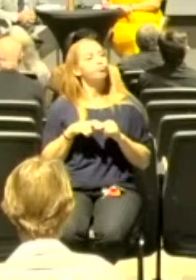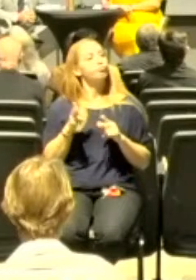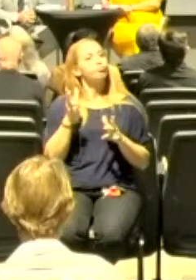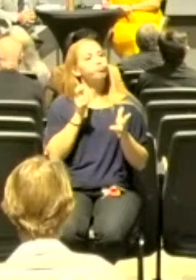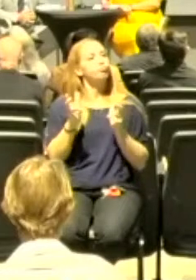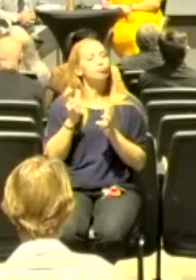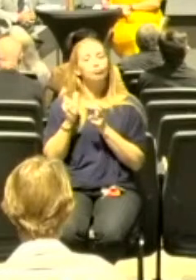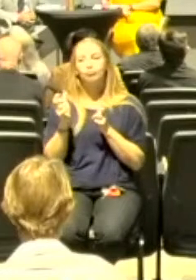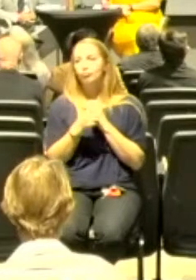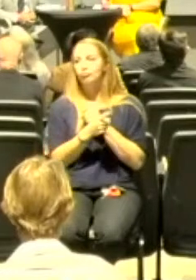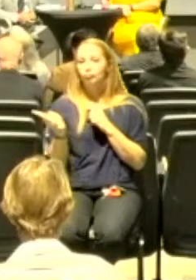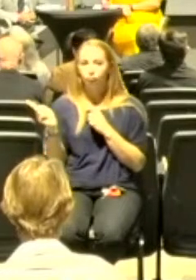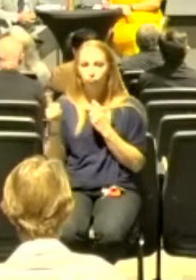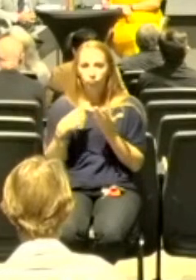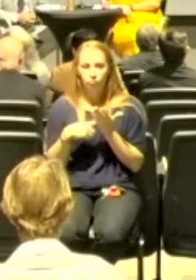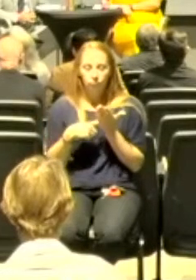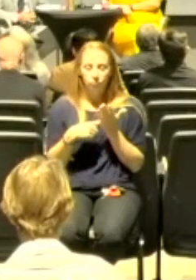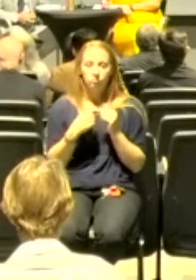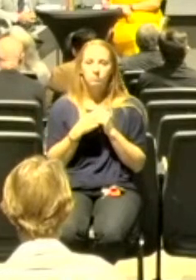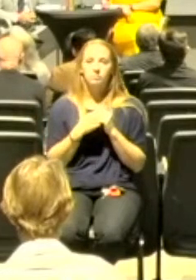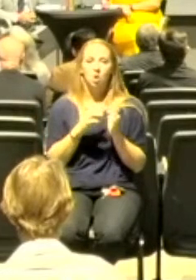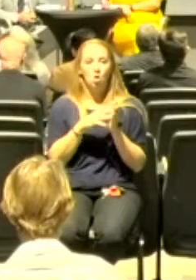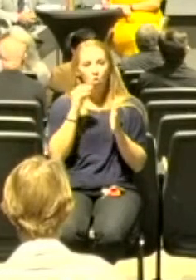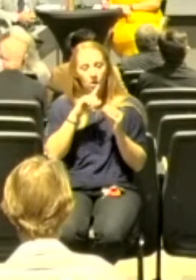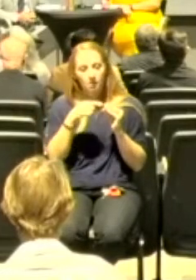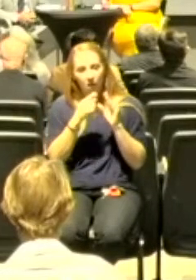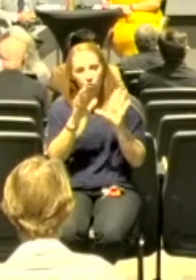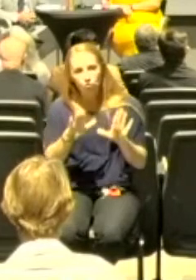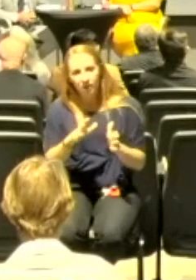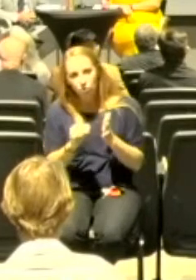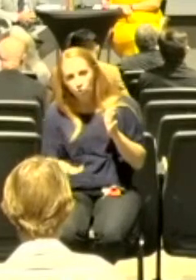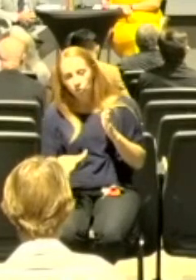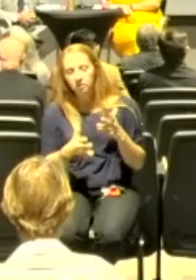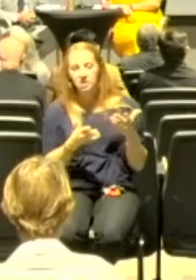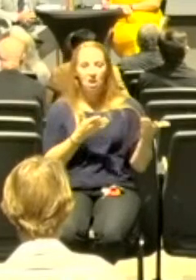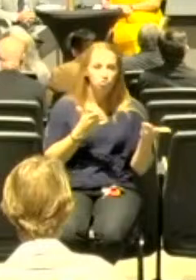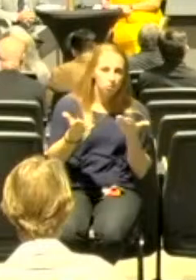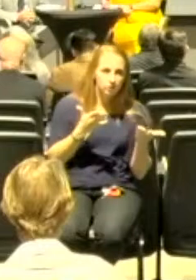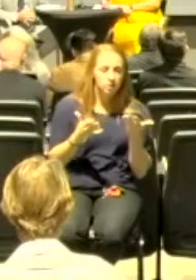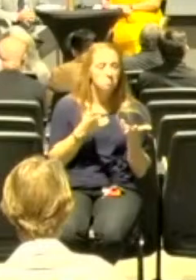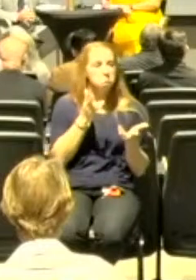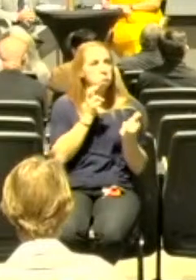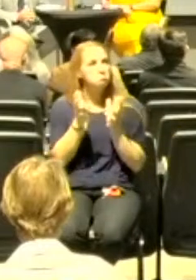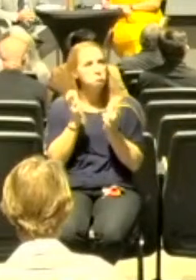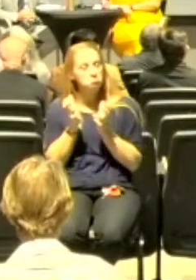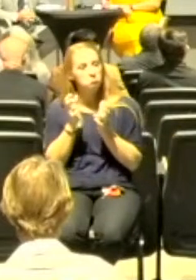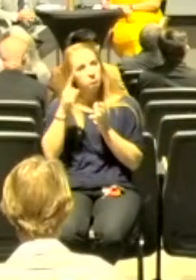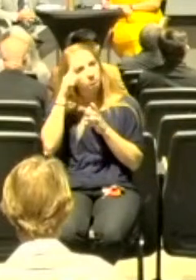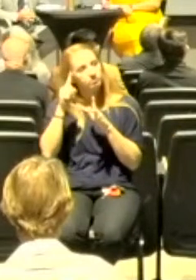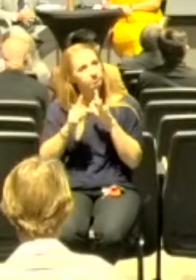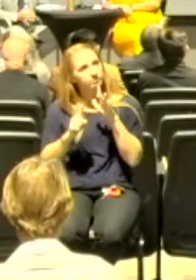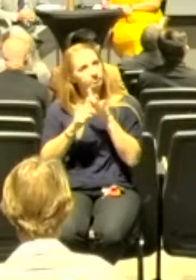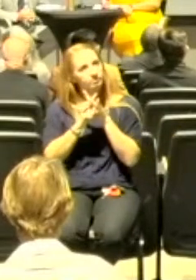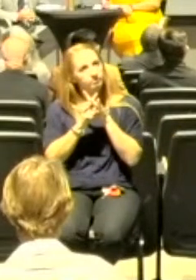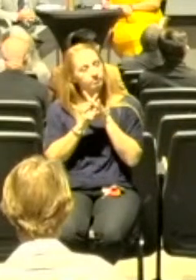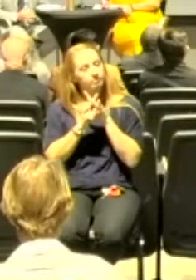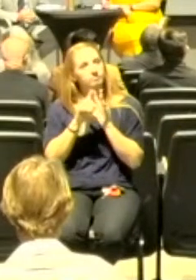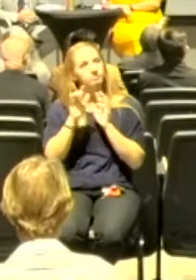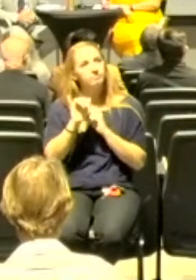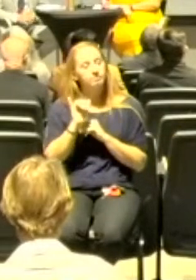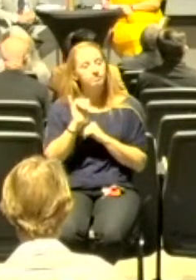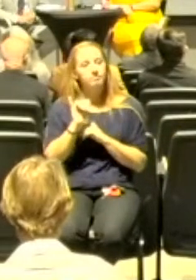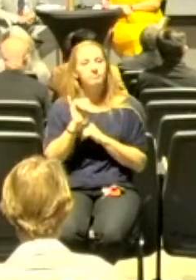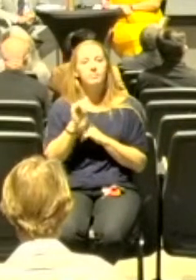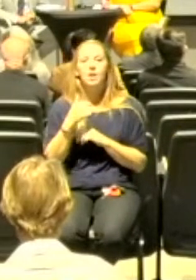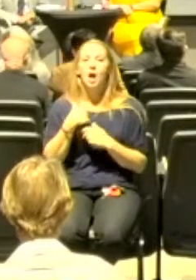and learn about our great students and the services that we provide, what popped into my brain is a question that I would put to